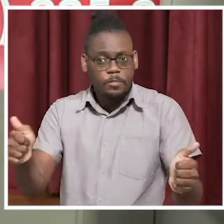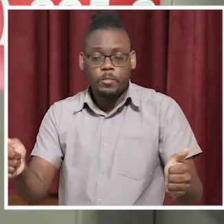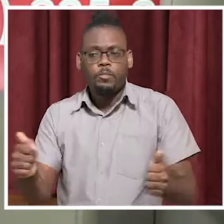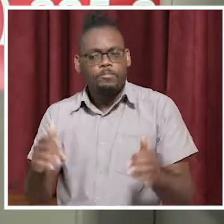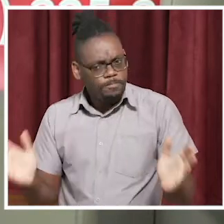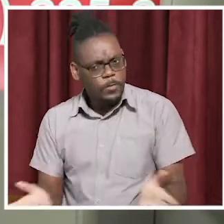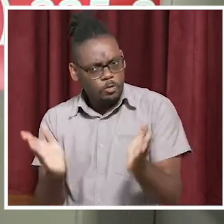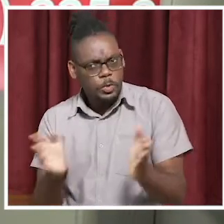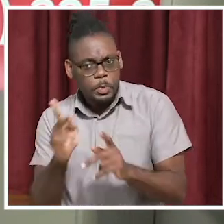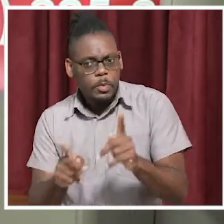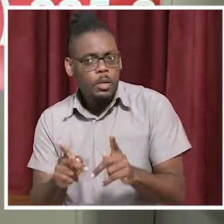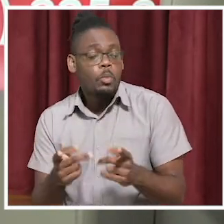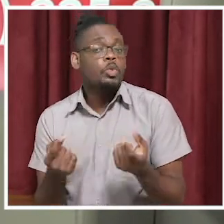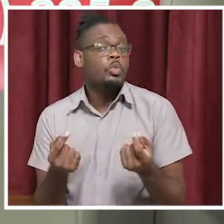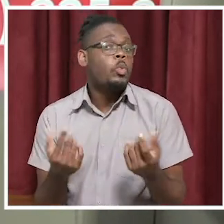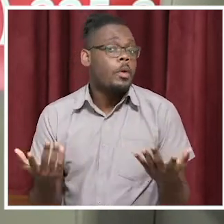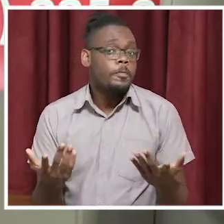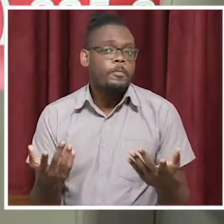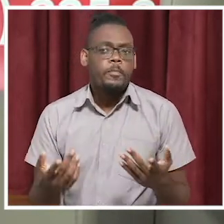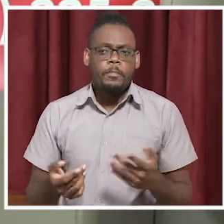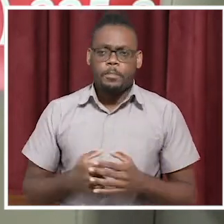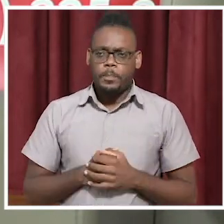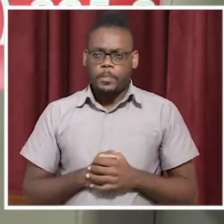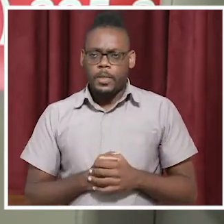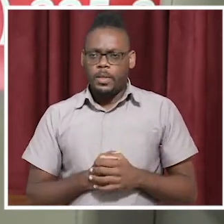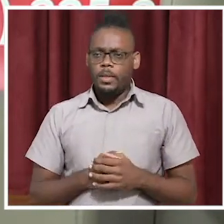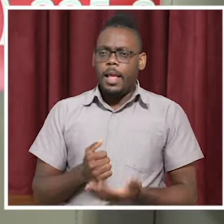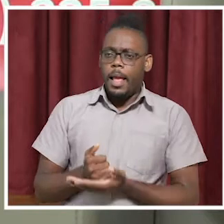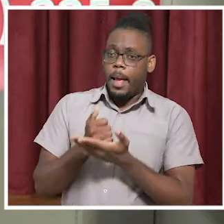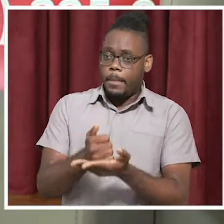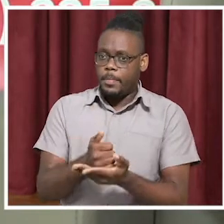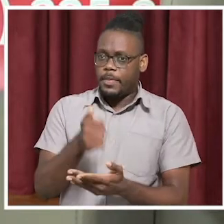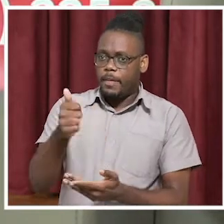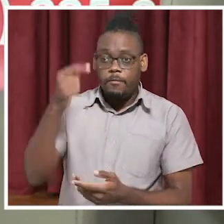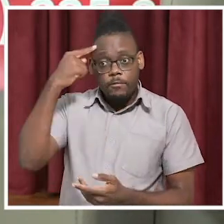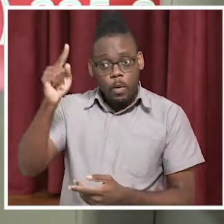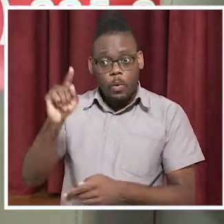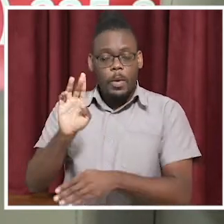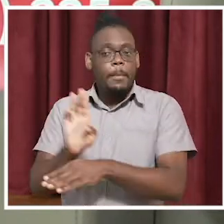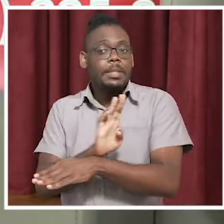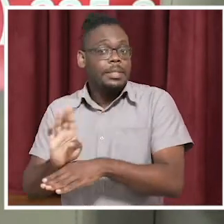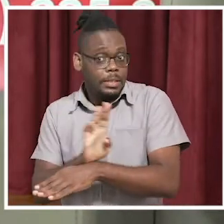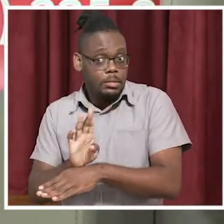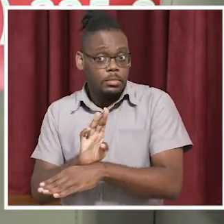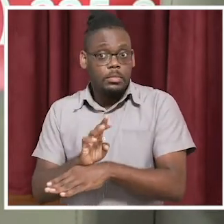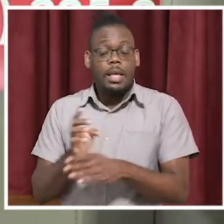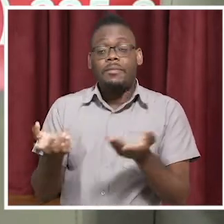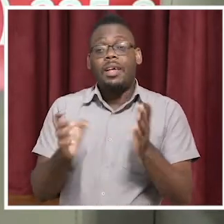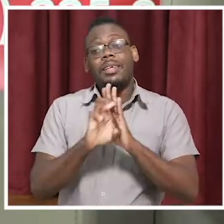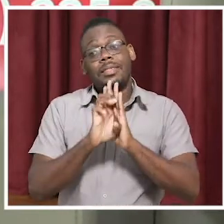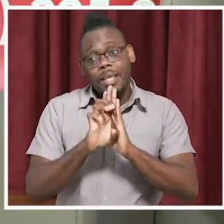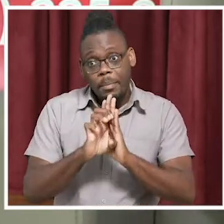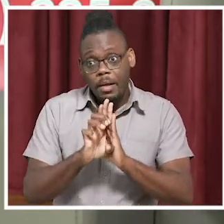with assistance in the form of grants, particularly persons who are experiencing levels of poverty in their